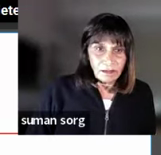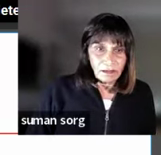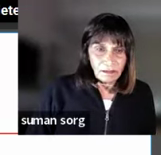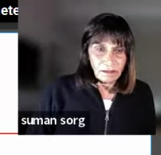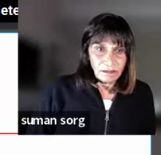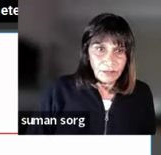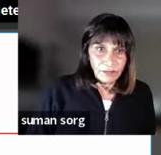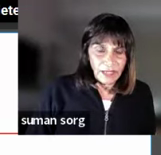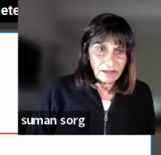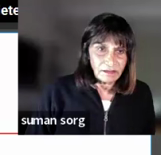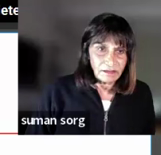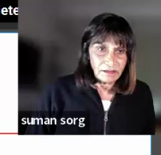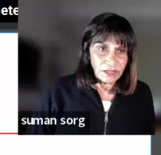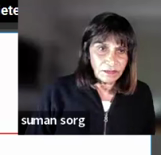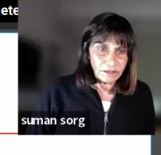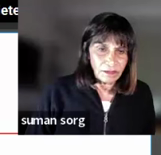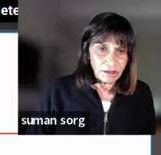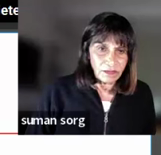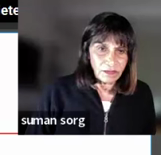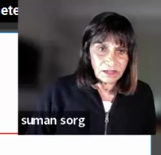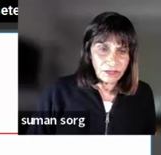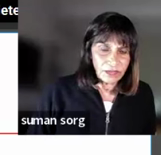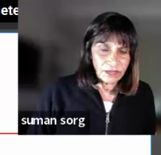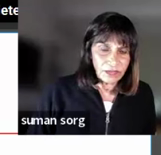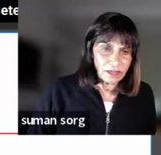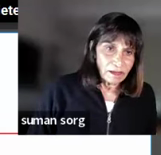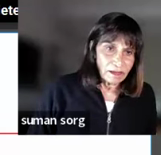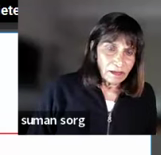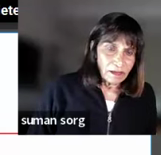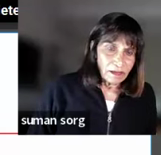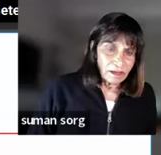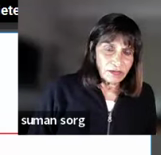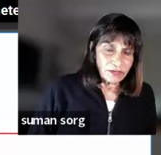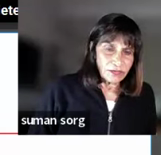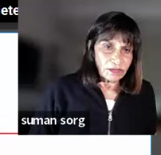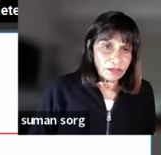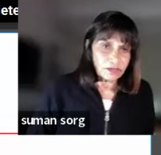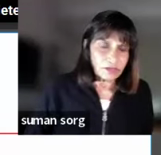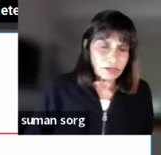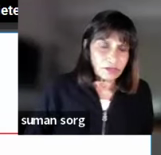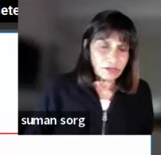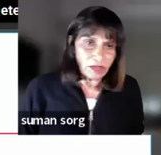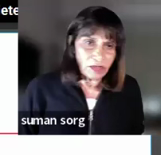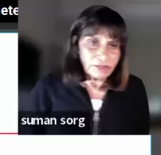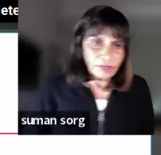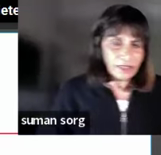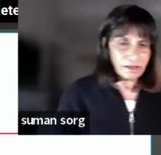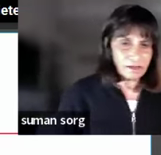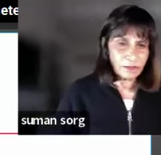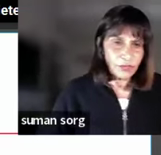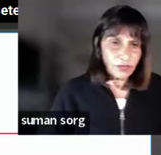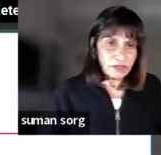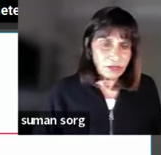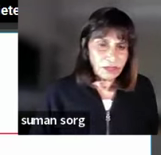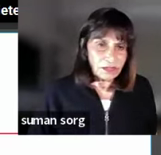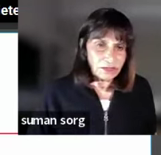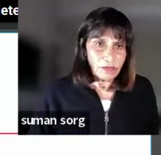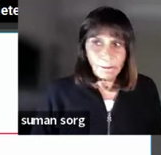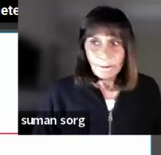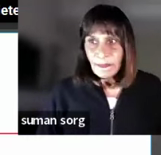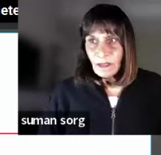and then the medical suite on the west wing. There's also a small medical